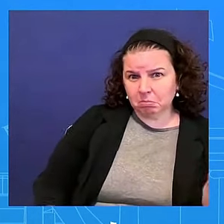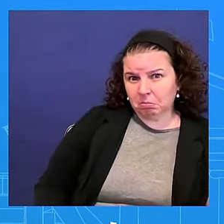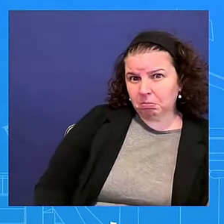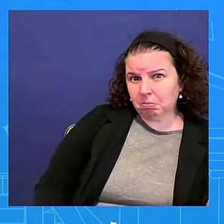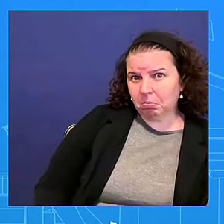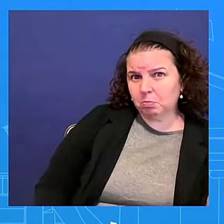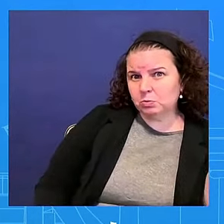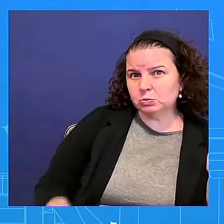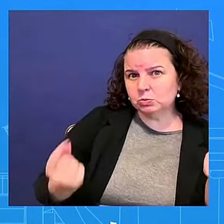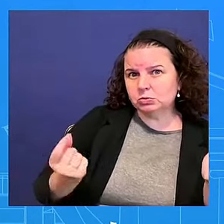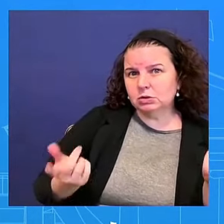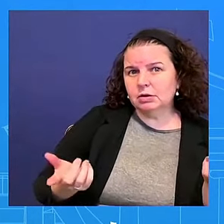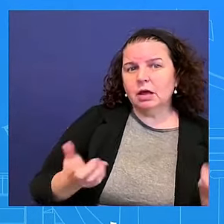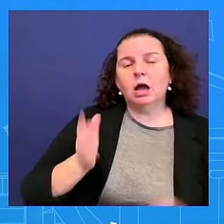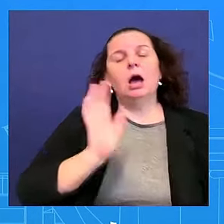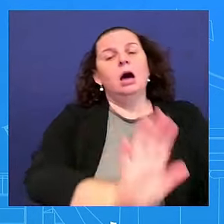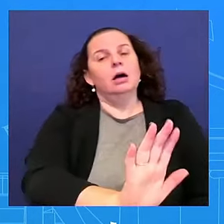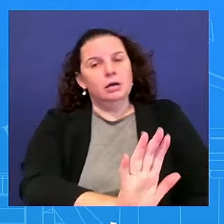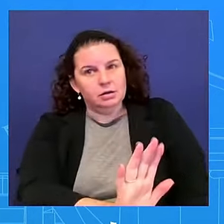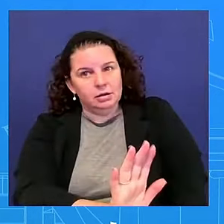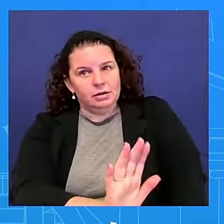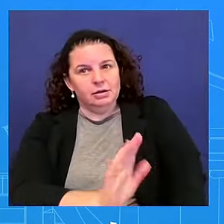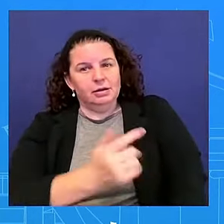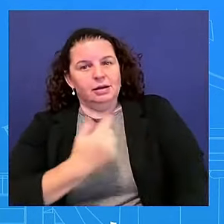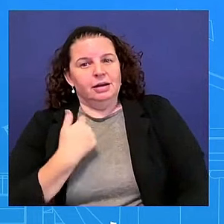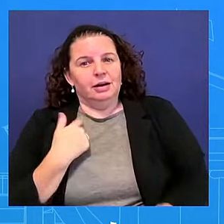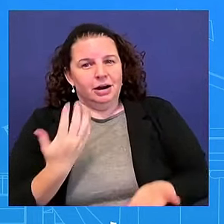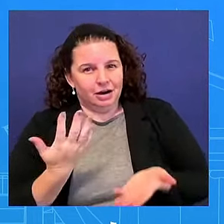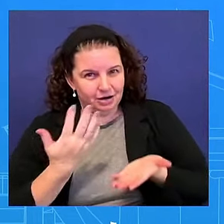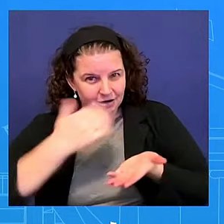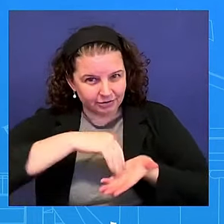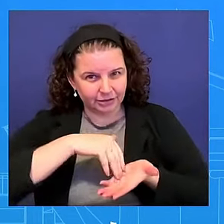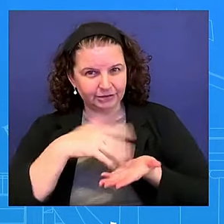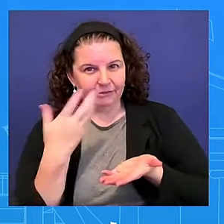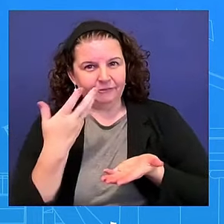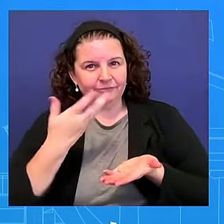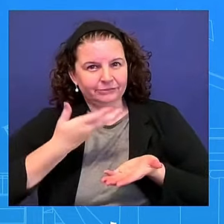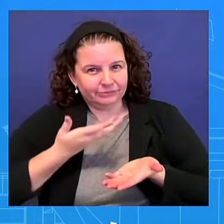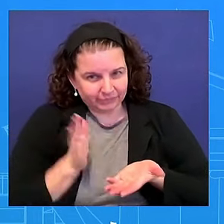president has had a fulsome, comprehensive,